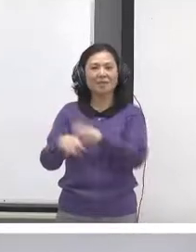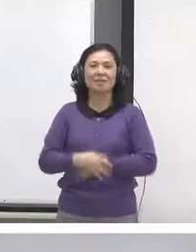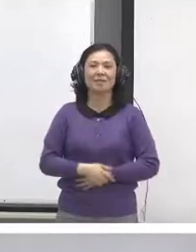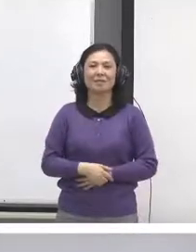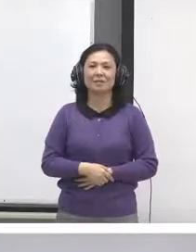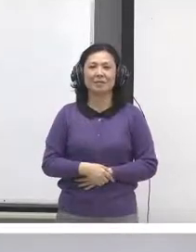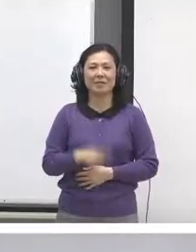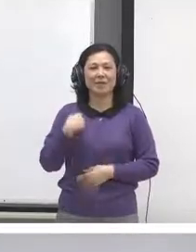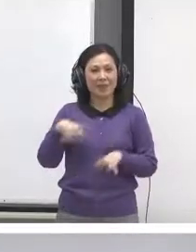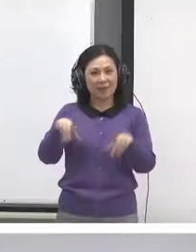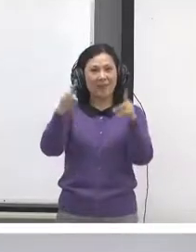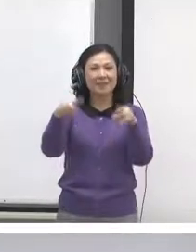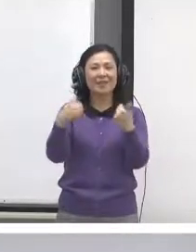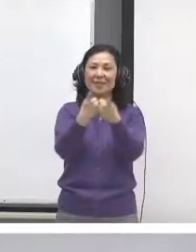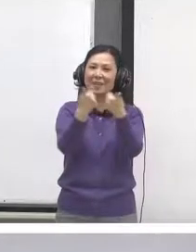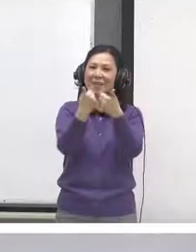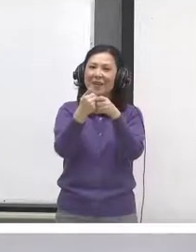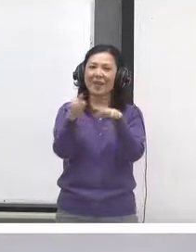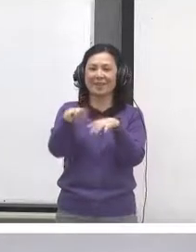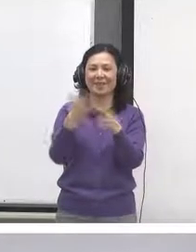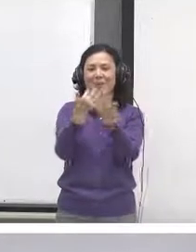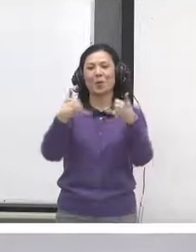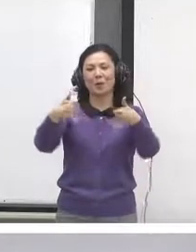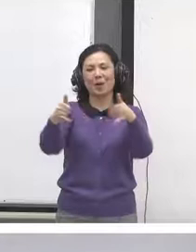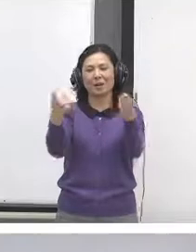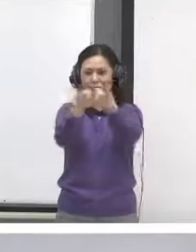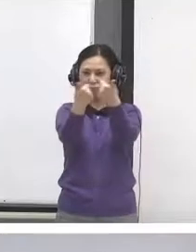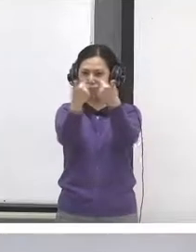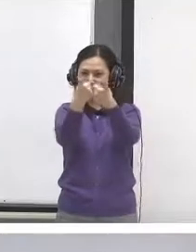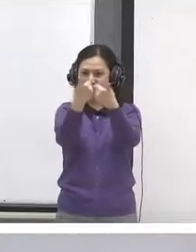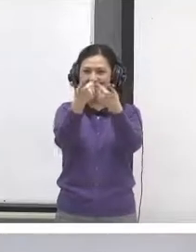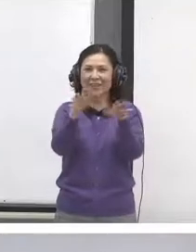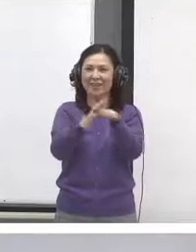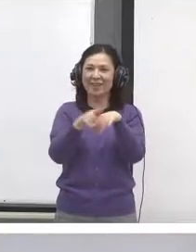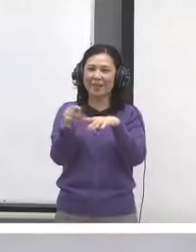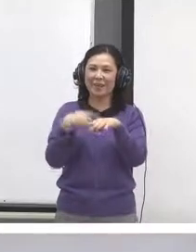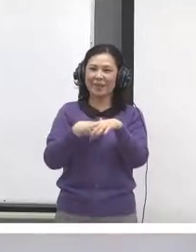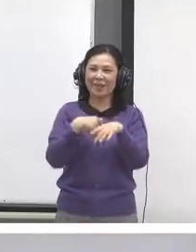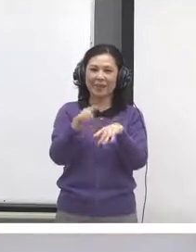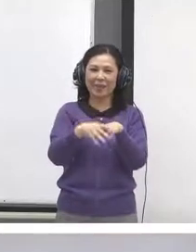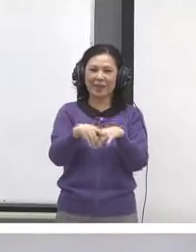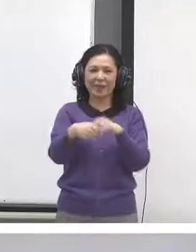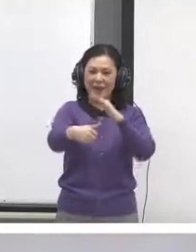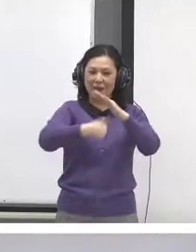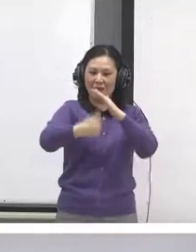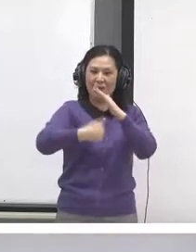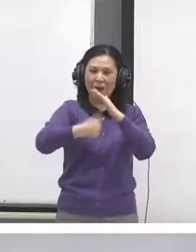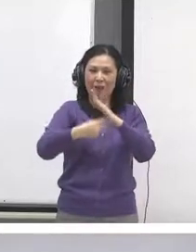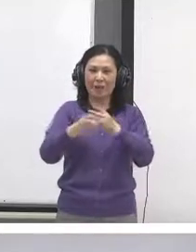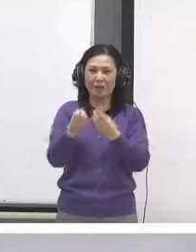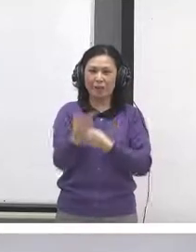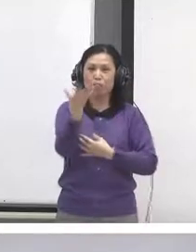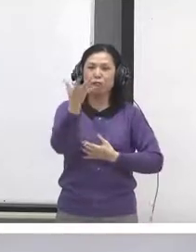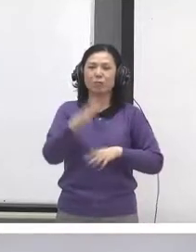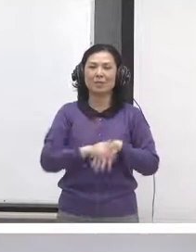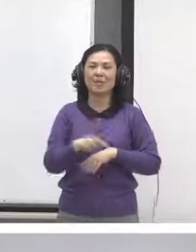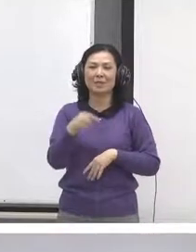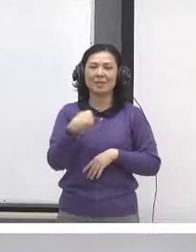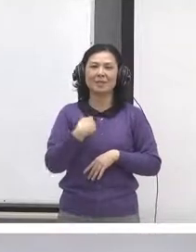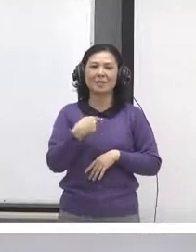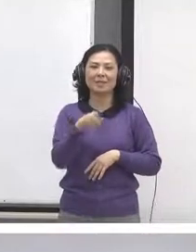we reach out for more people. This is Seo from Nuofu, And we have Lulu from